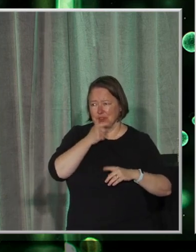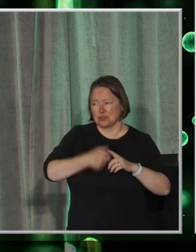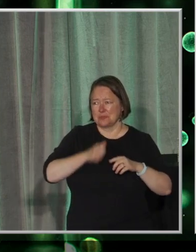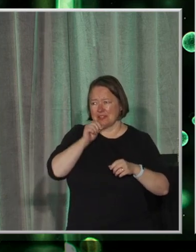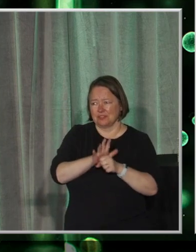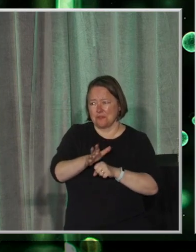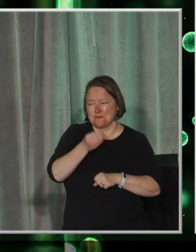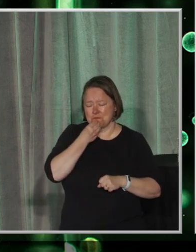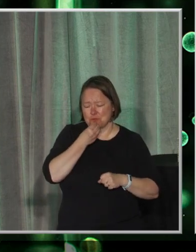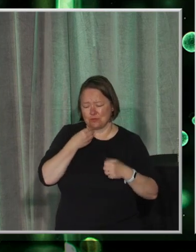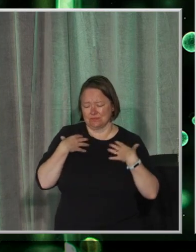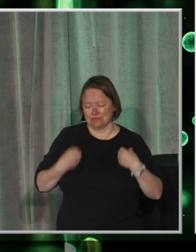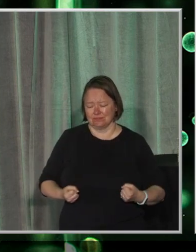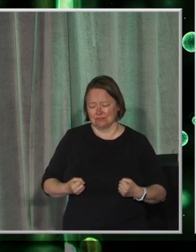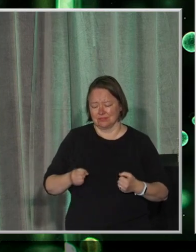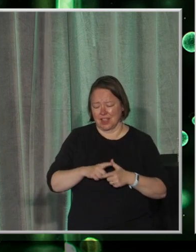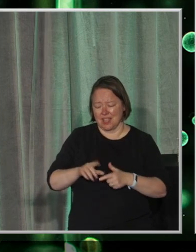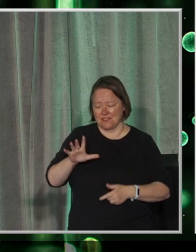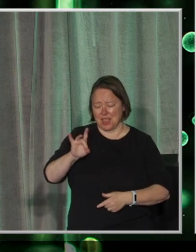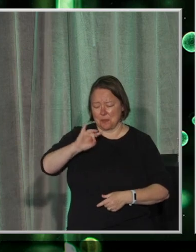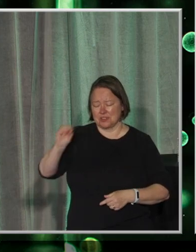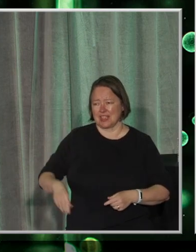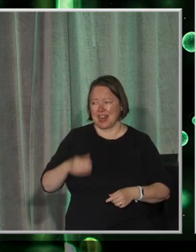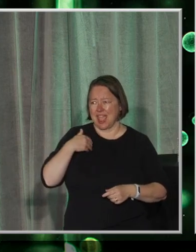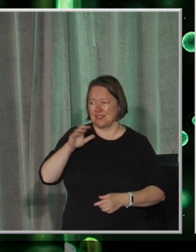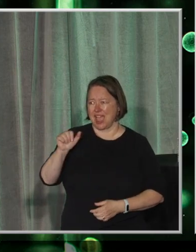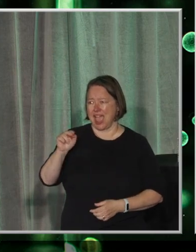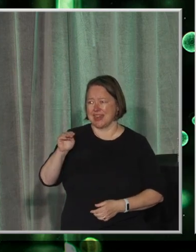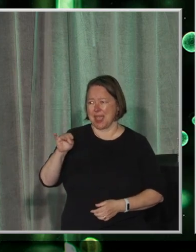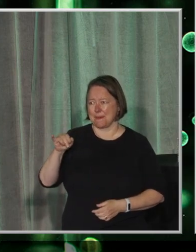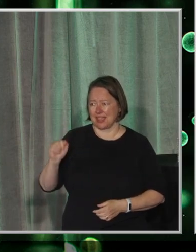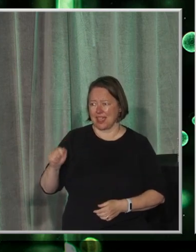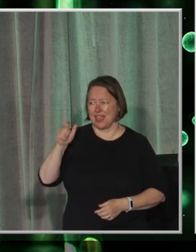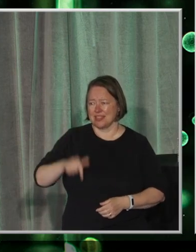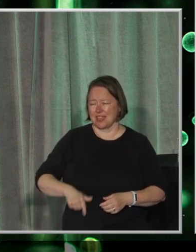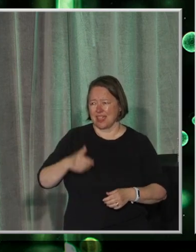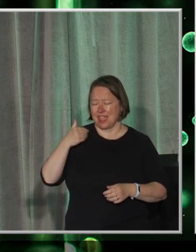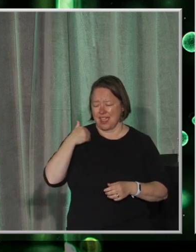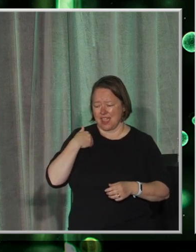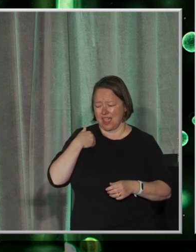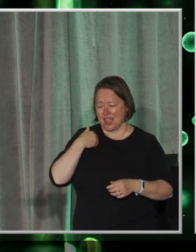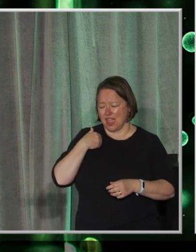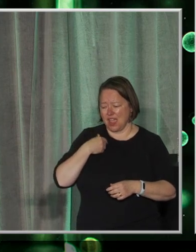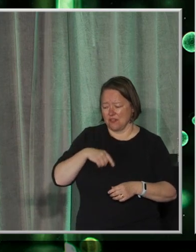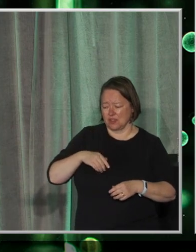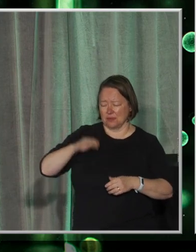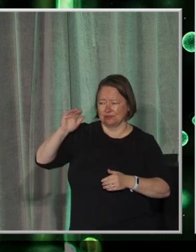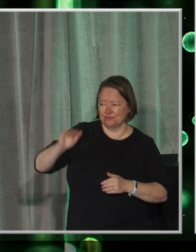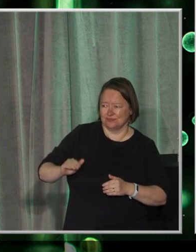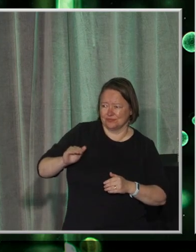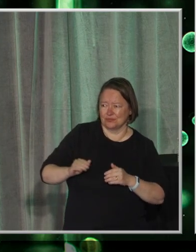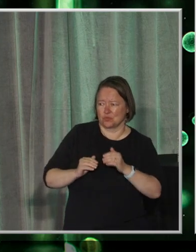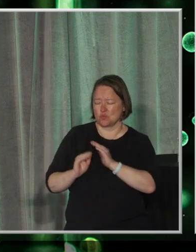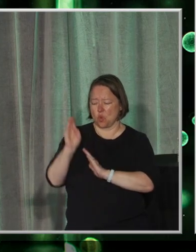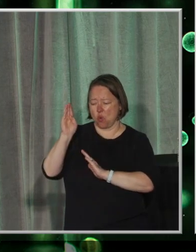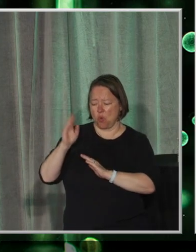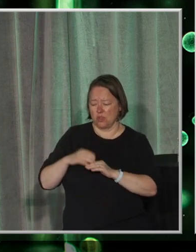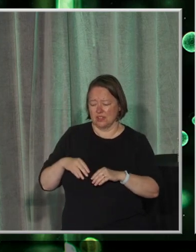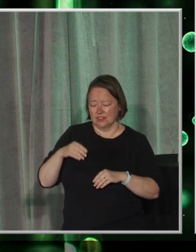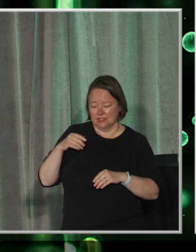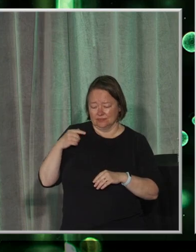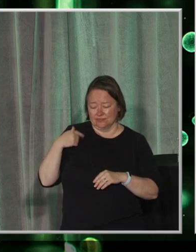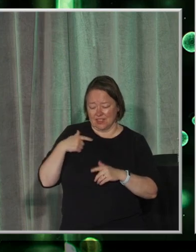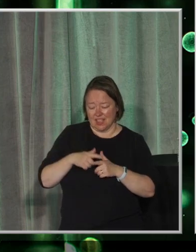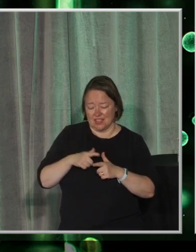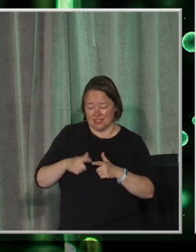And 58% of them suffer from anemia with symptoms such as stunting or low height for age. So this is the current